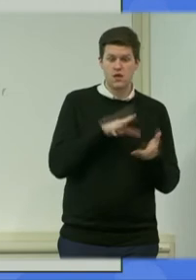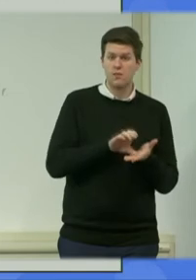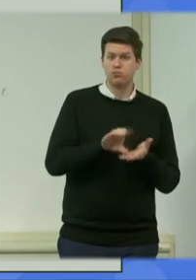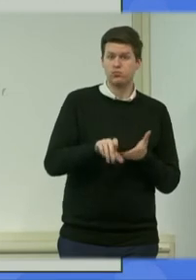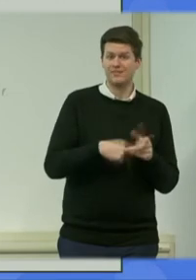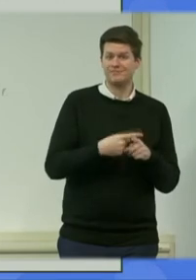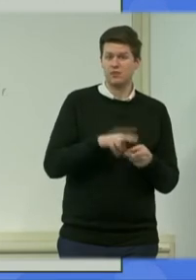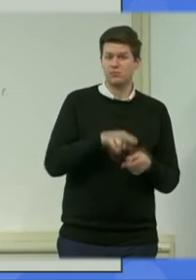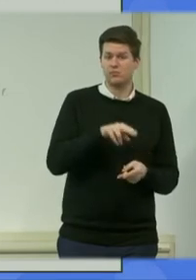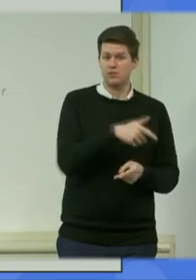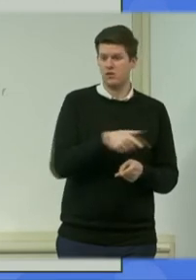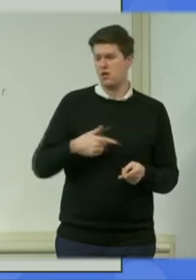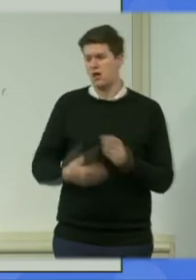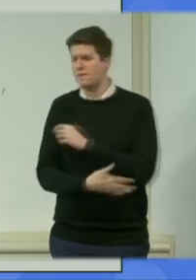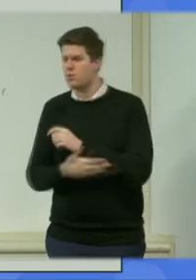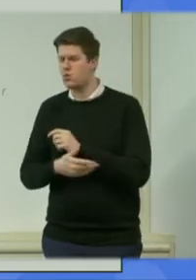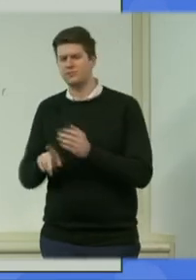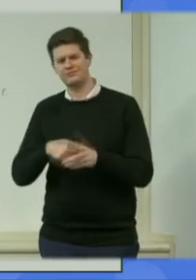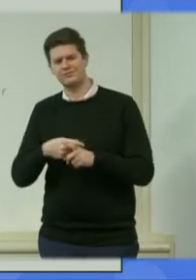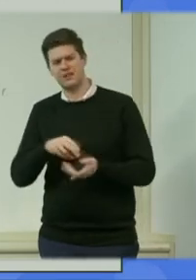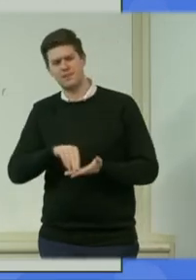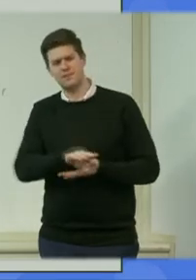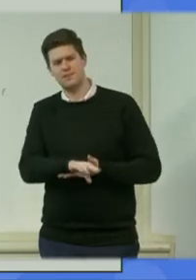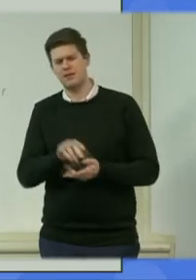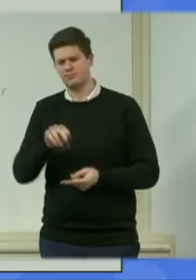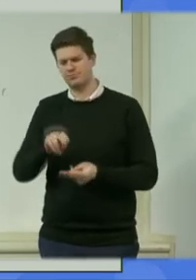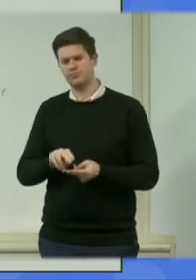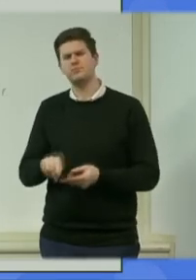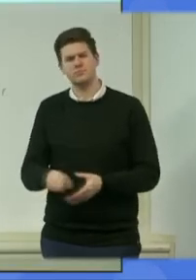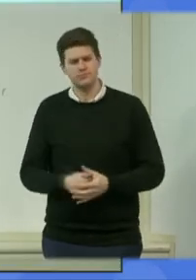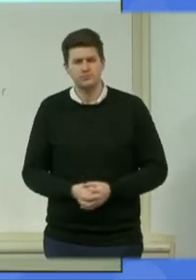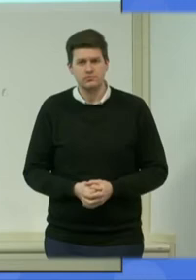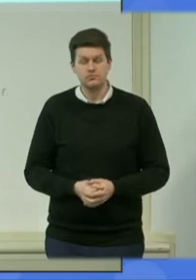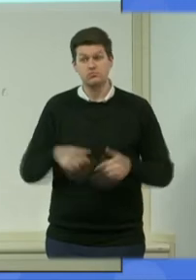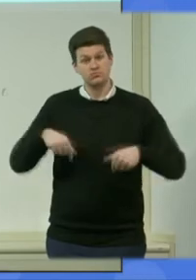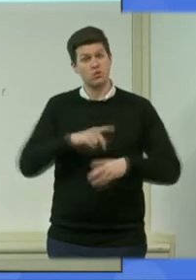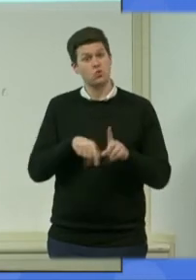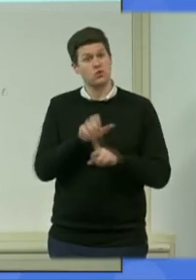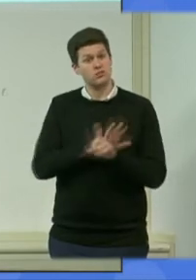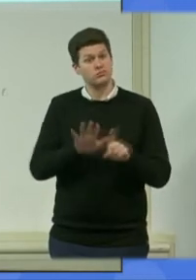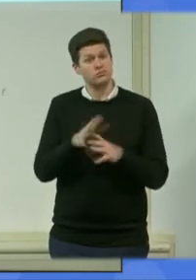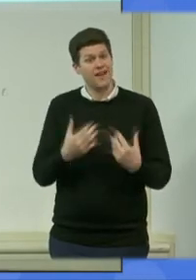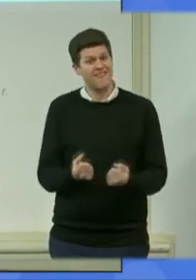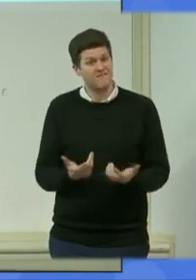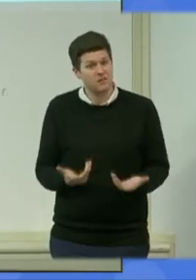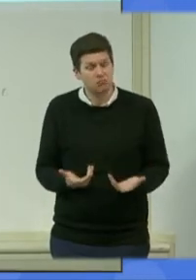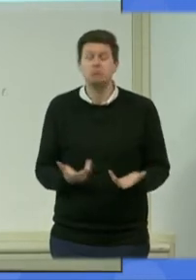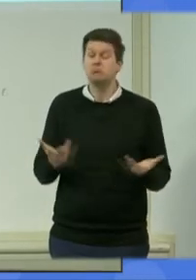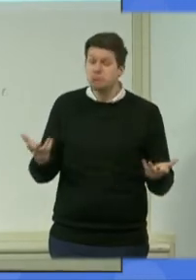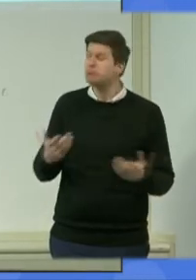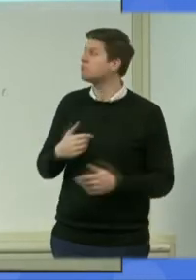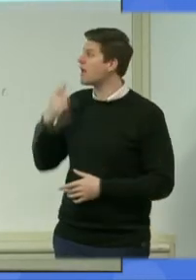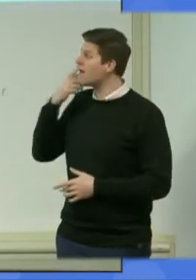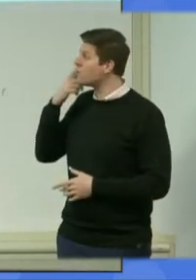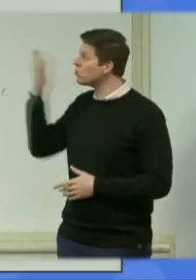in tax than the poor. So do we have a progressive tax system in the UK? So to look at this, I'm putting a little graph